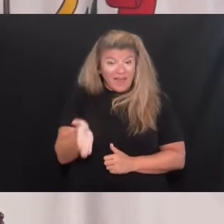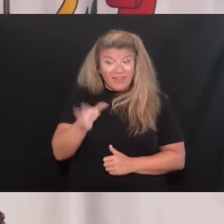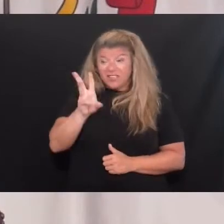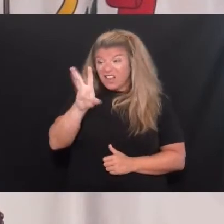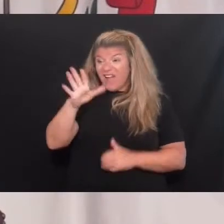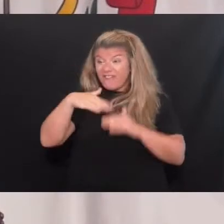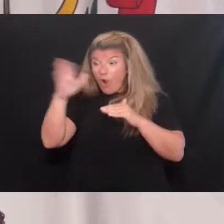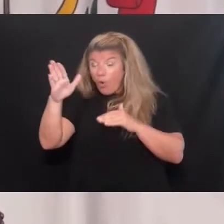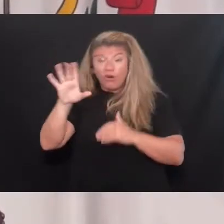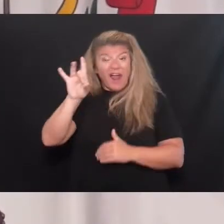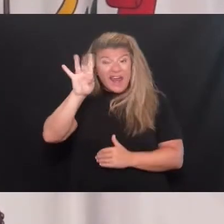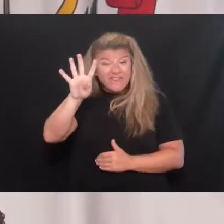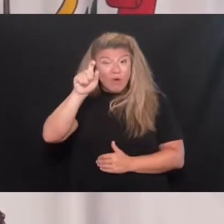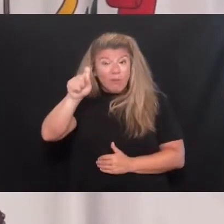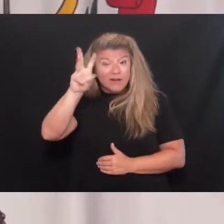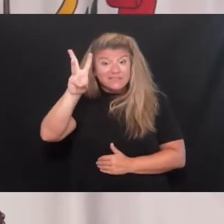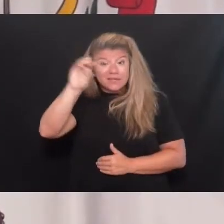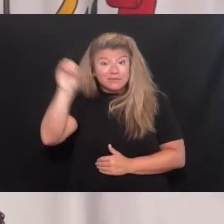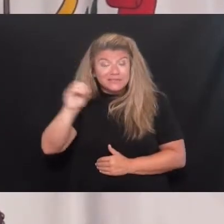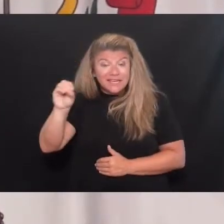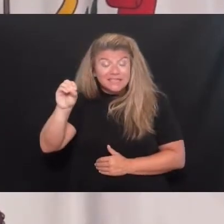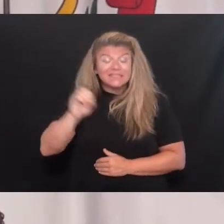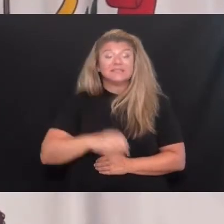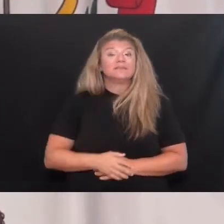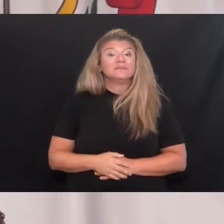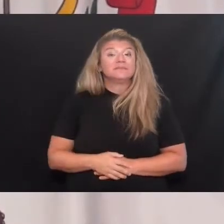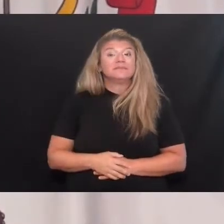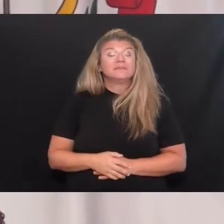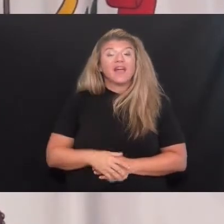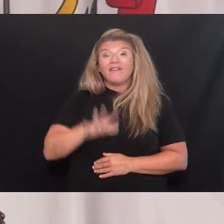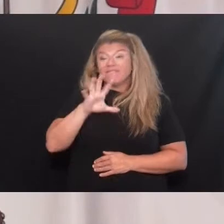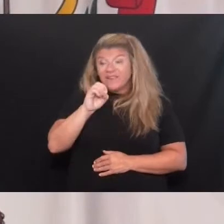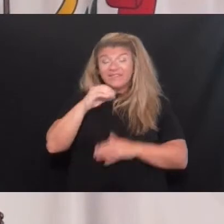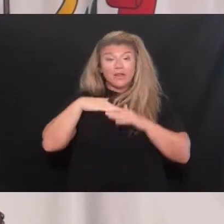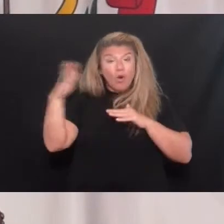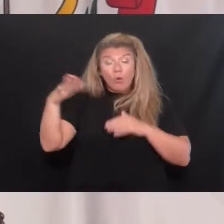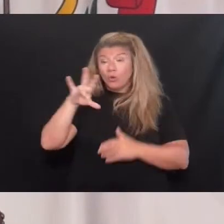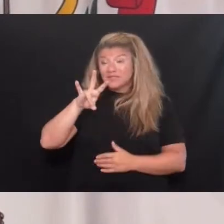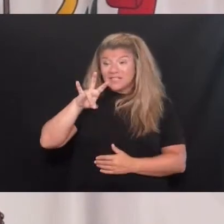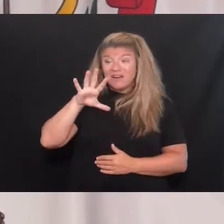at 84.6%. At our 50 and older, we're at